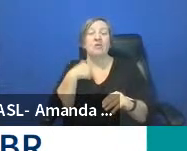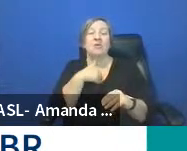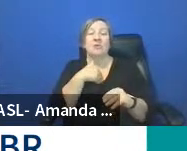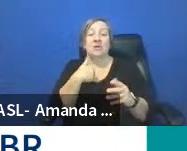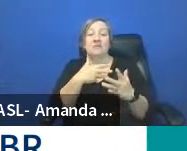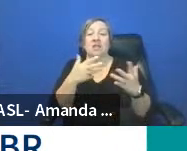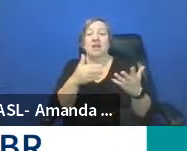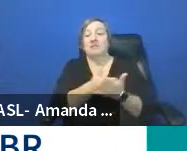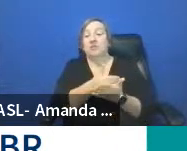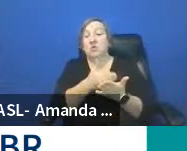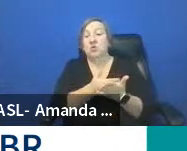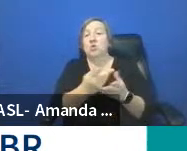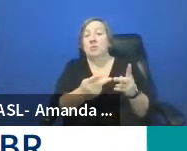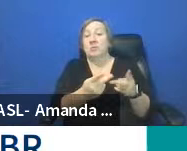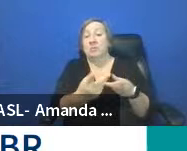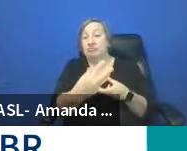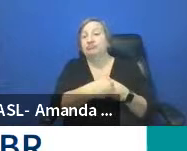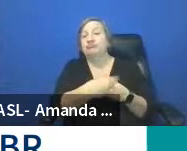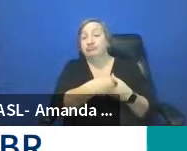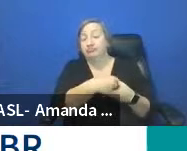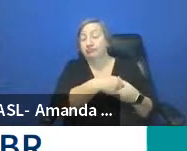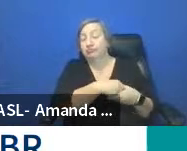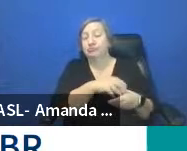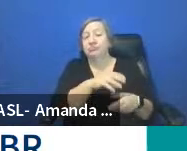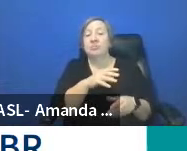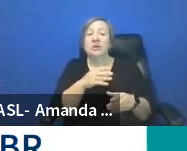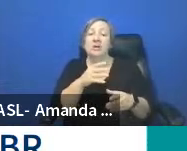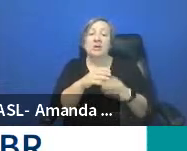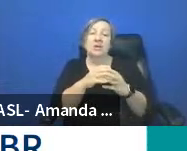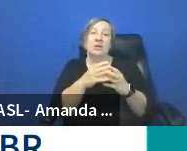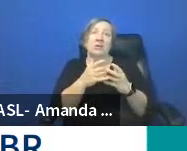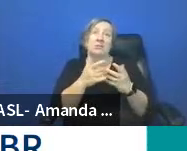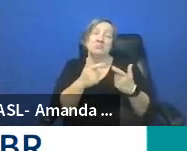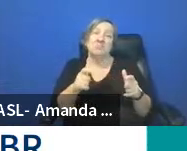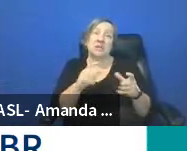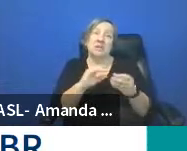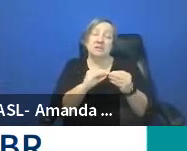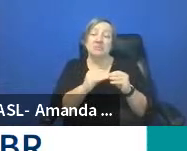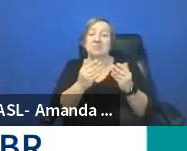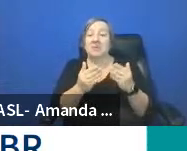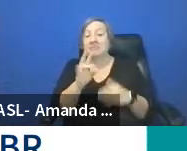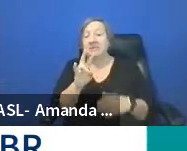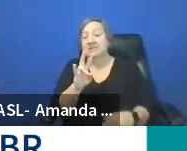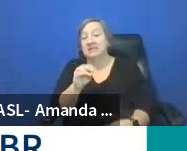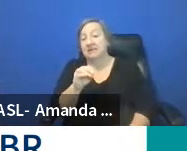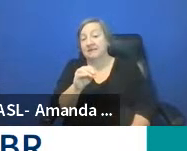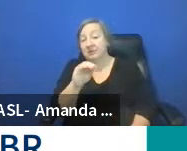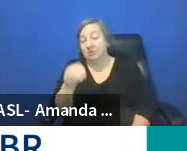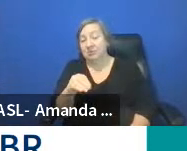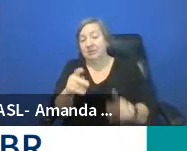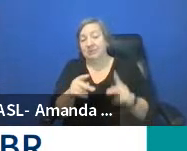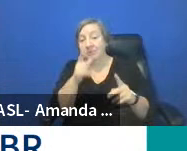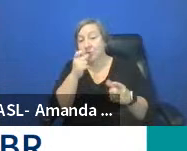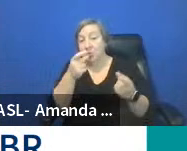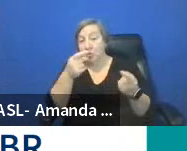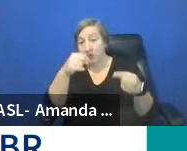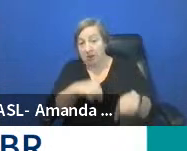of new engagement, and a good majority, I want to say it was around 70% of the people that